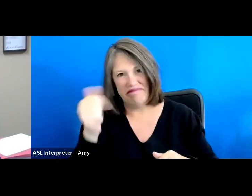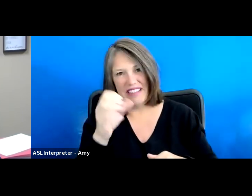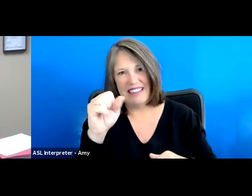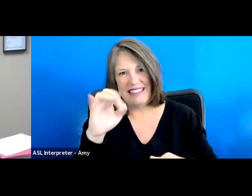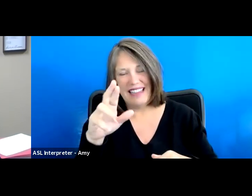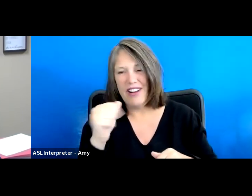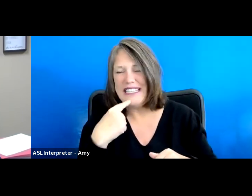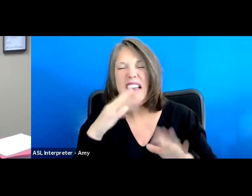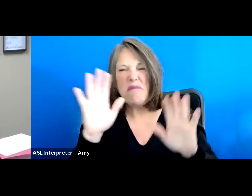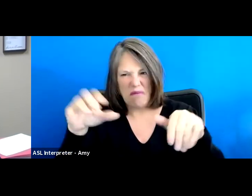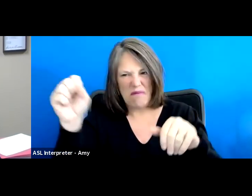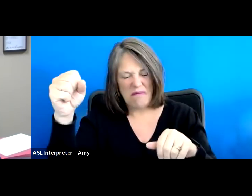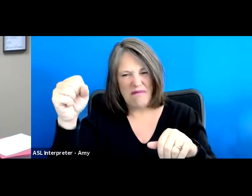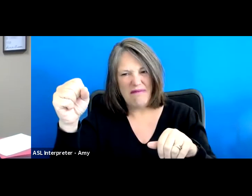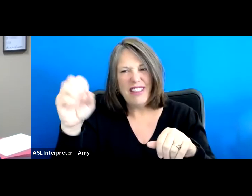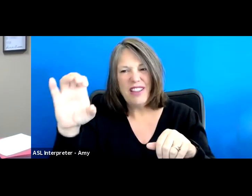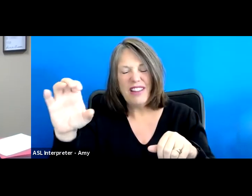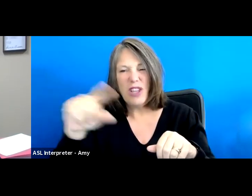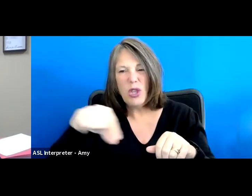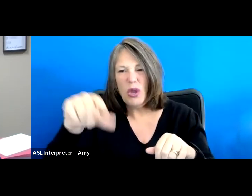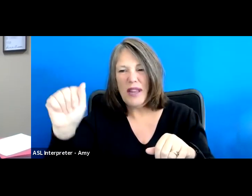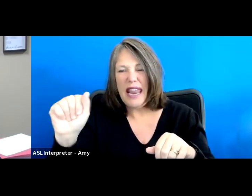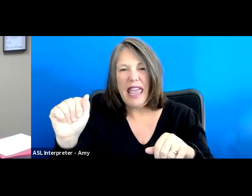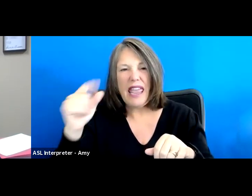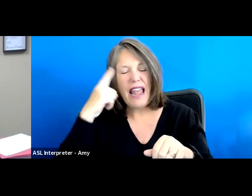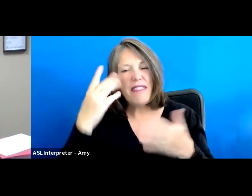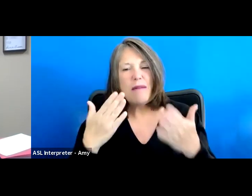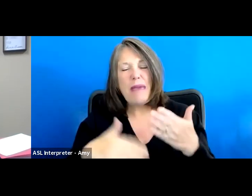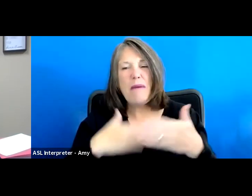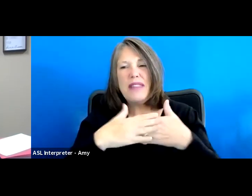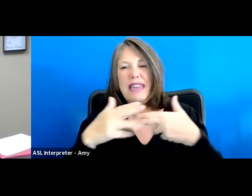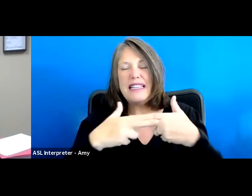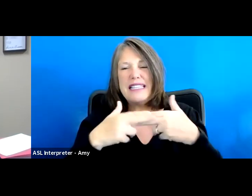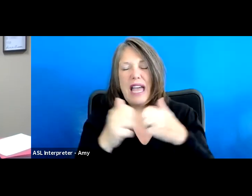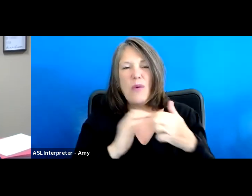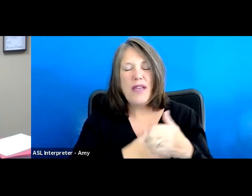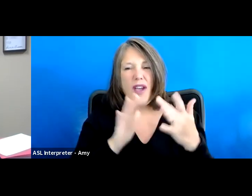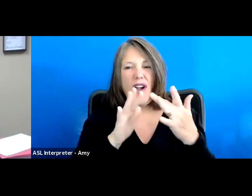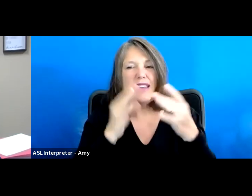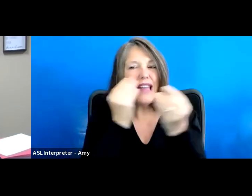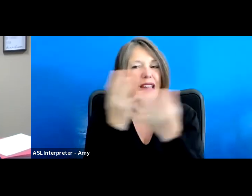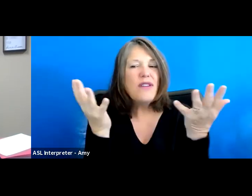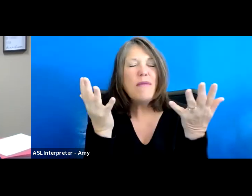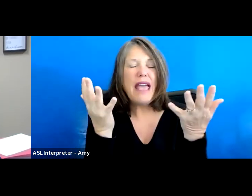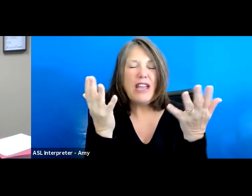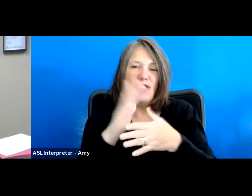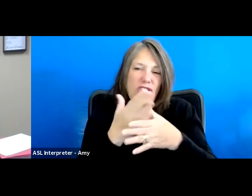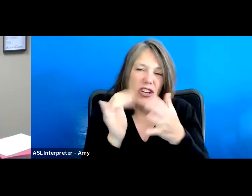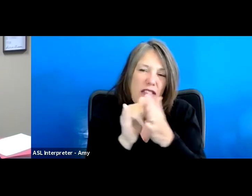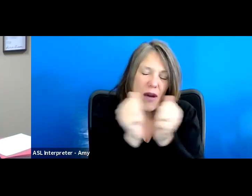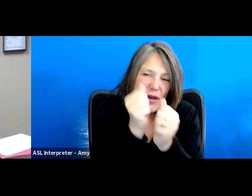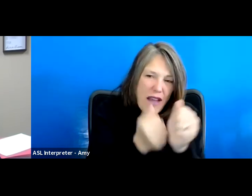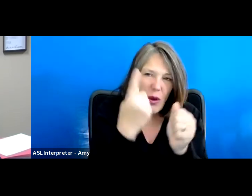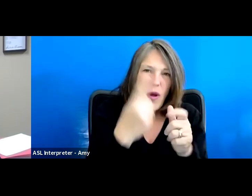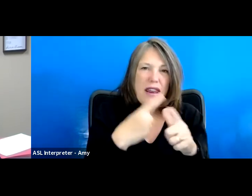well. Yeah, and I'm thinking maybe I'll just move on to the next slide with our contact information, kind of share that with everyone, and we